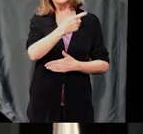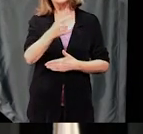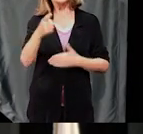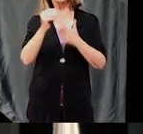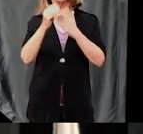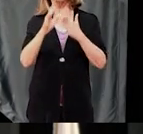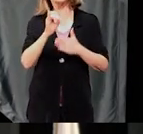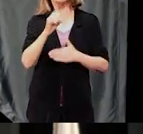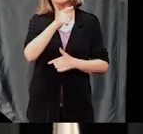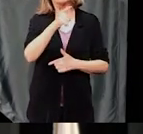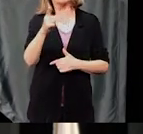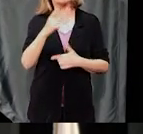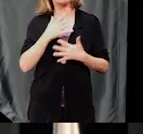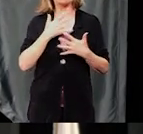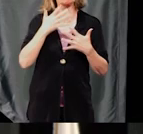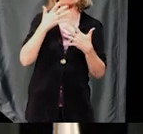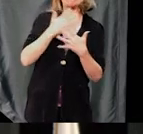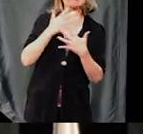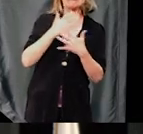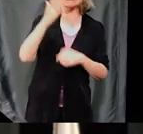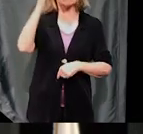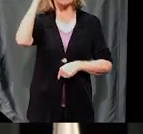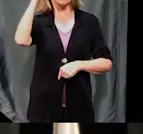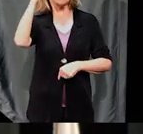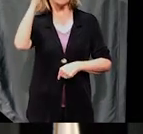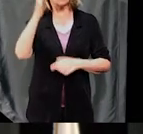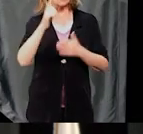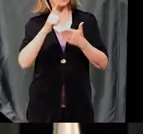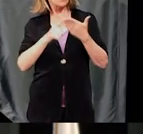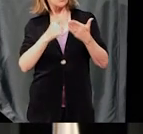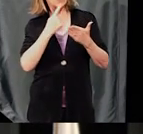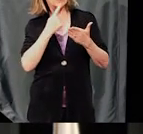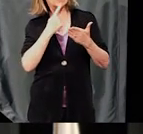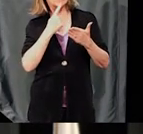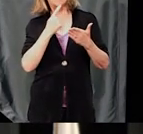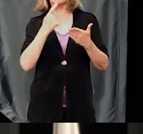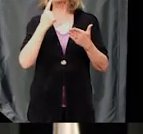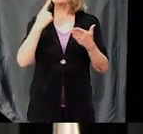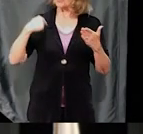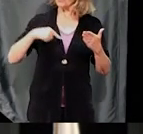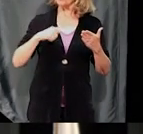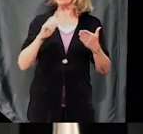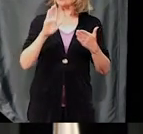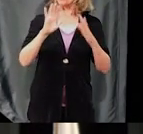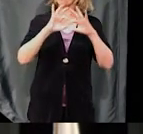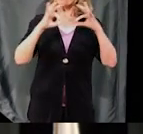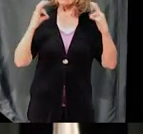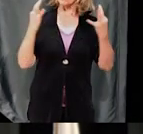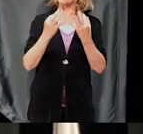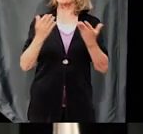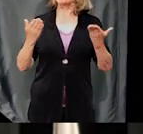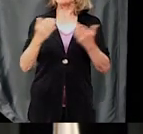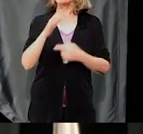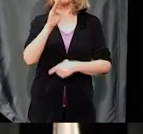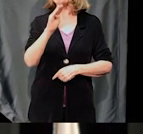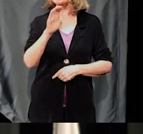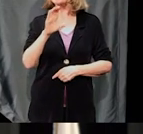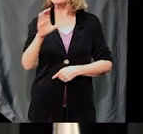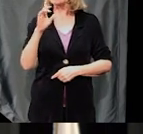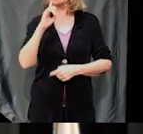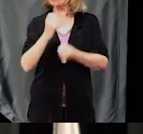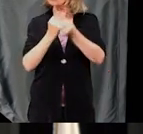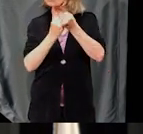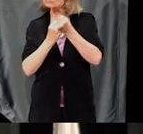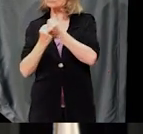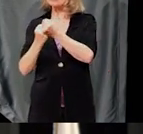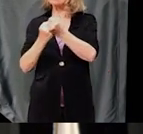students when they express the same concerns? I would say, we are your Bristol family. We are here for you and we are in this